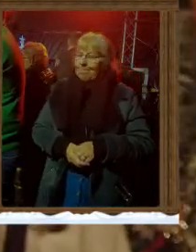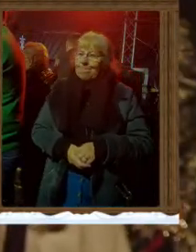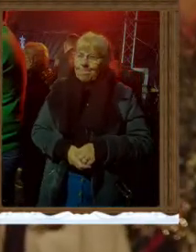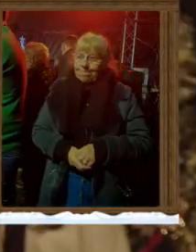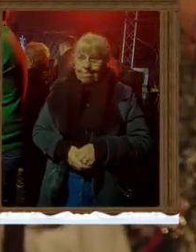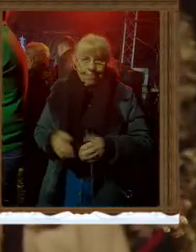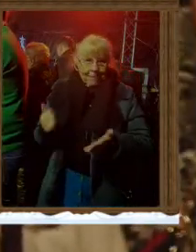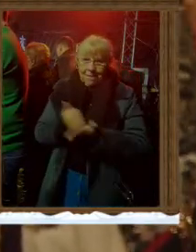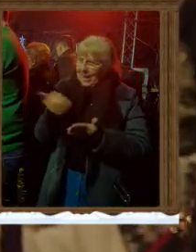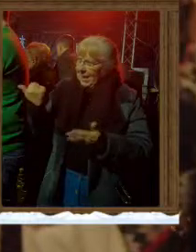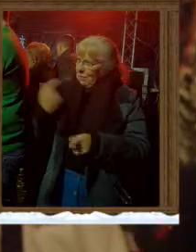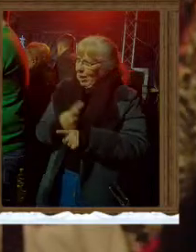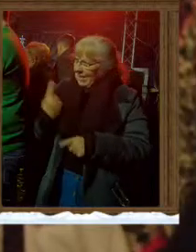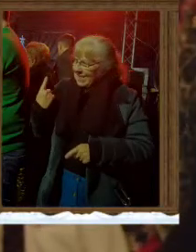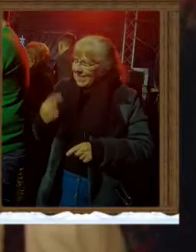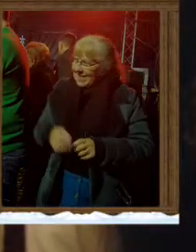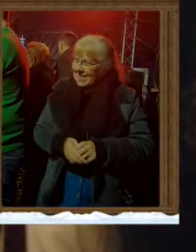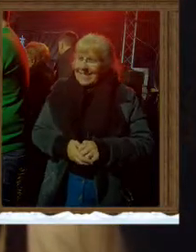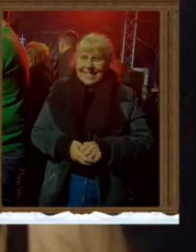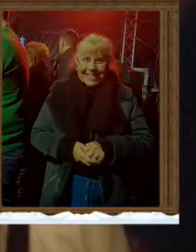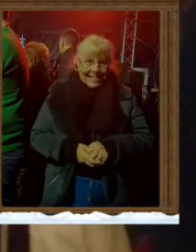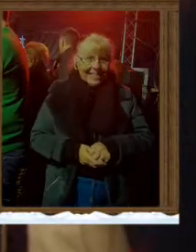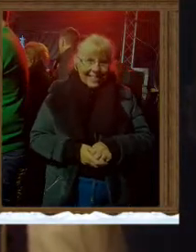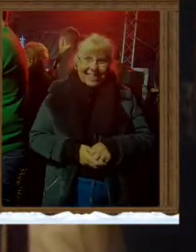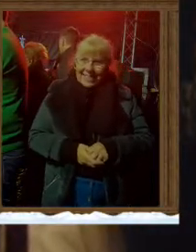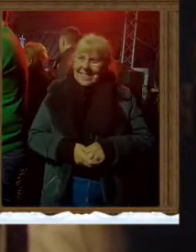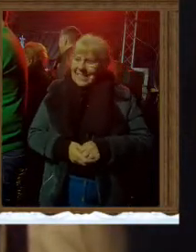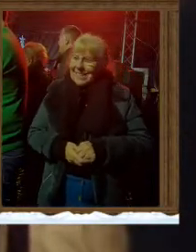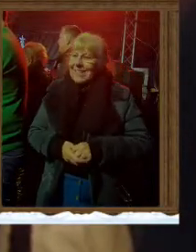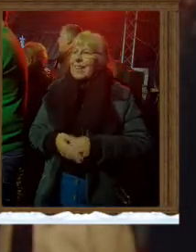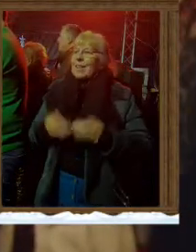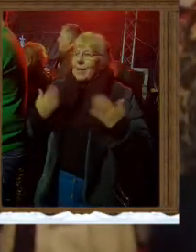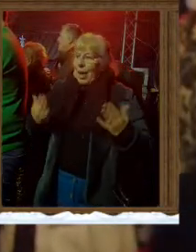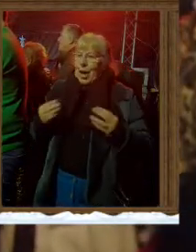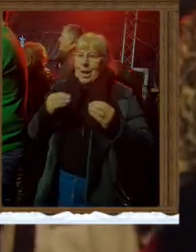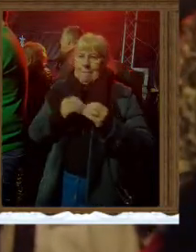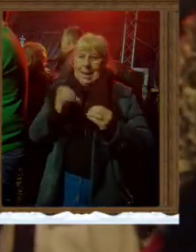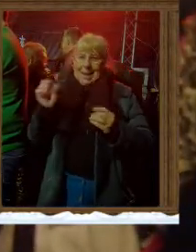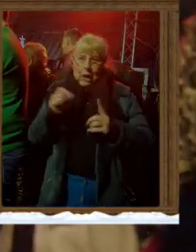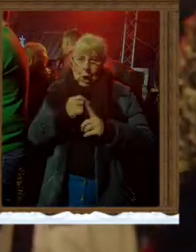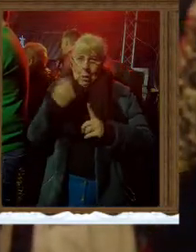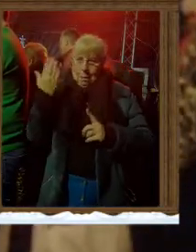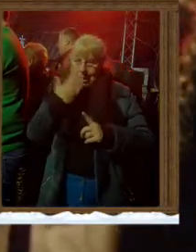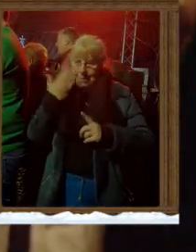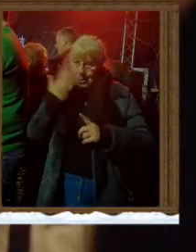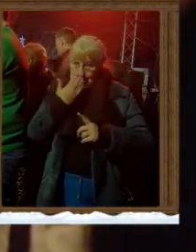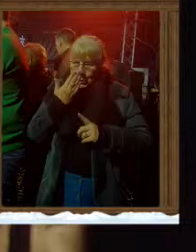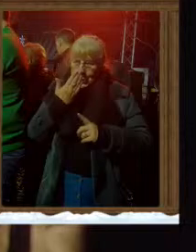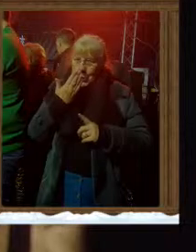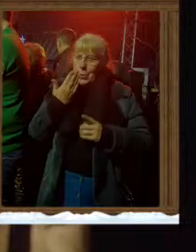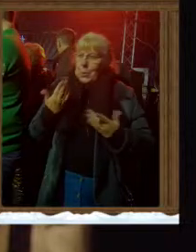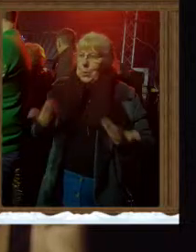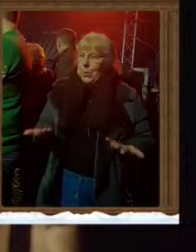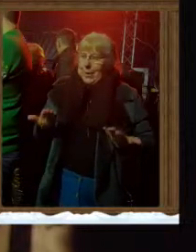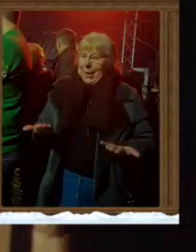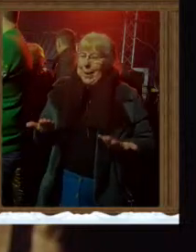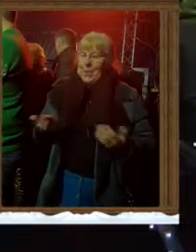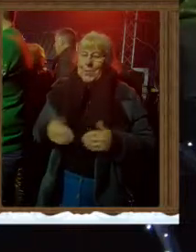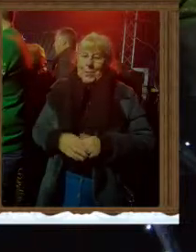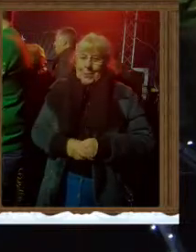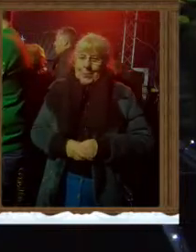Wasn't that fantastic? Fantastic. Now it's Ballyclare Primary School's opportunity. Go for